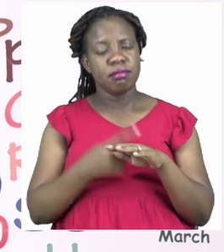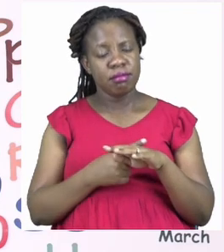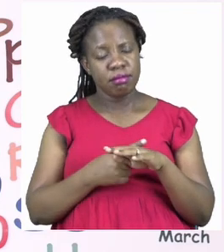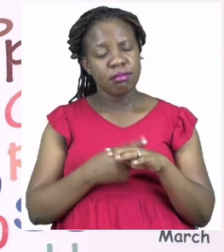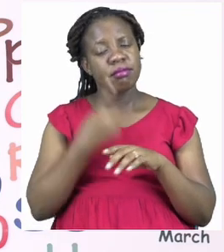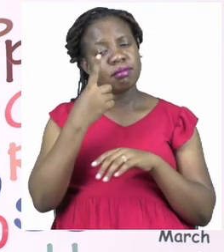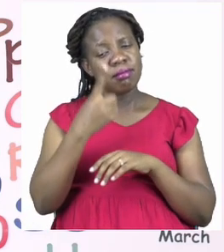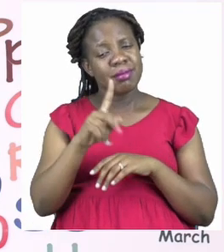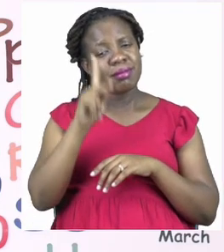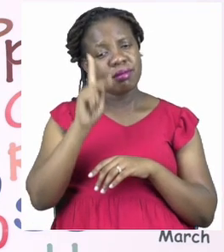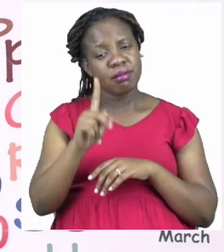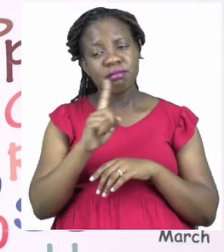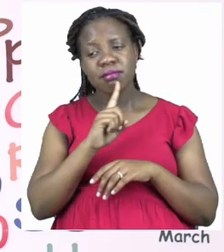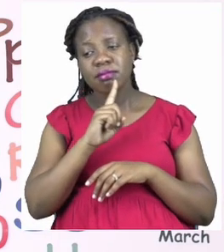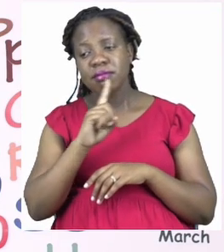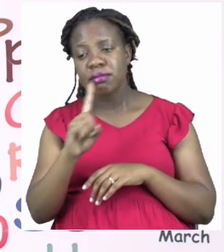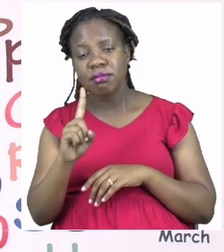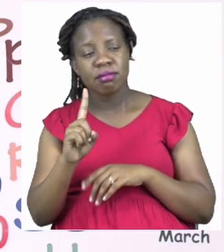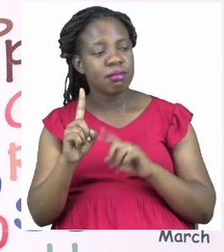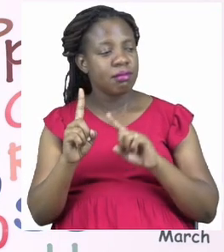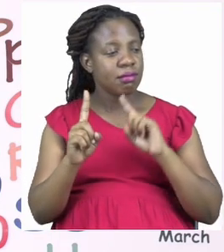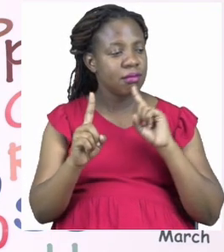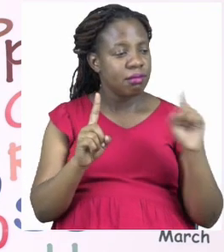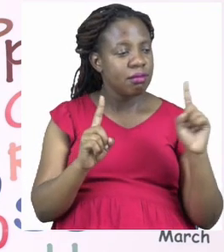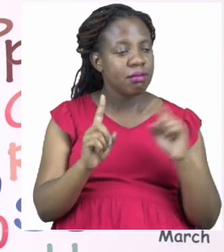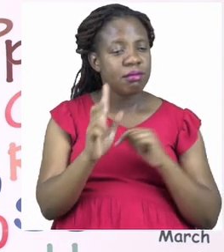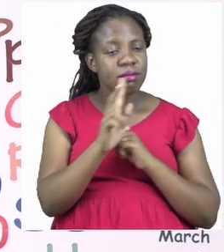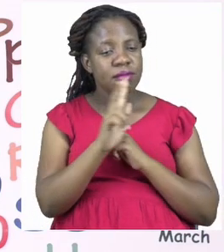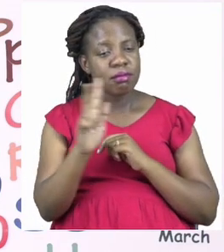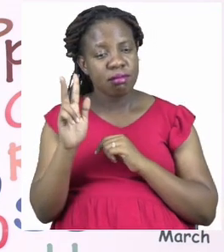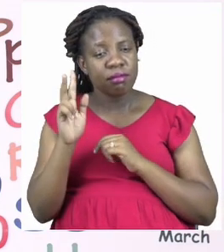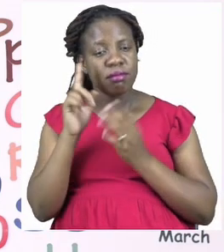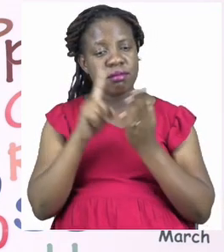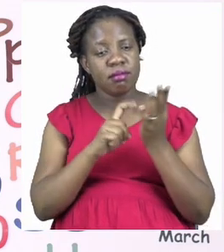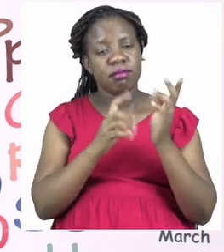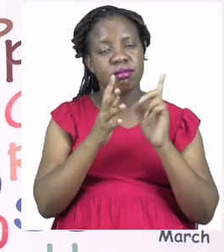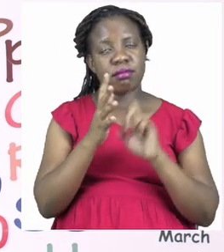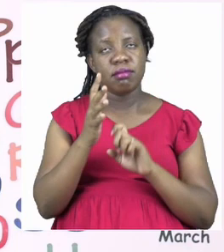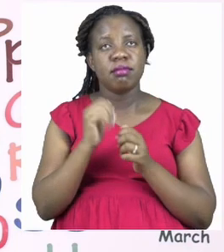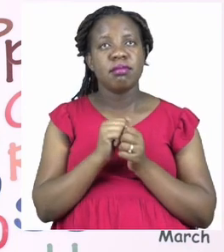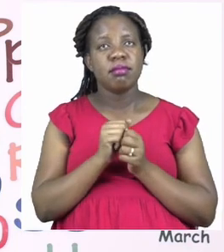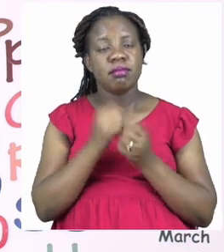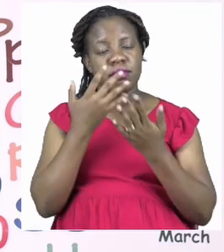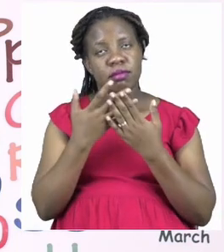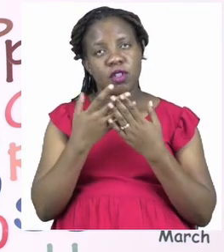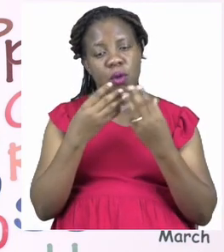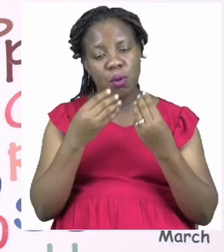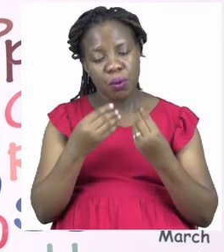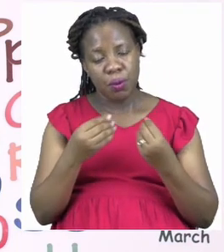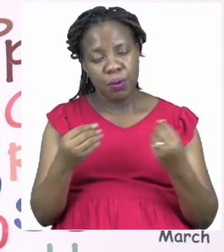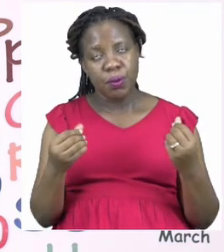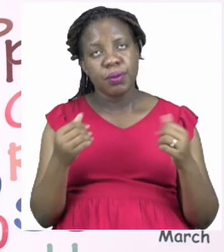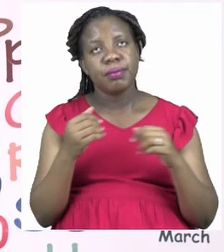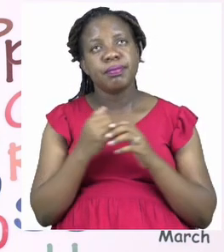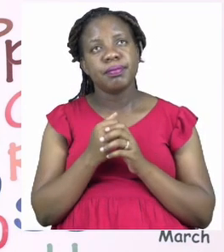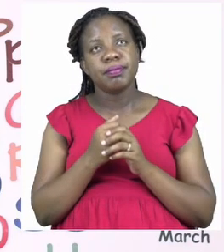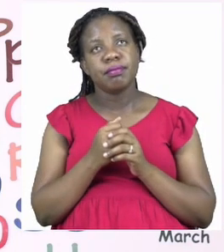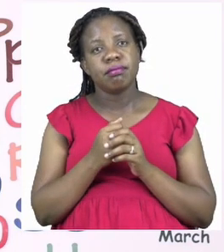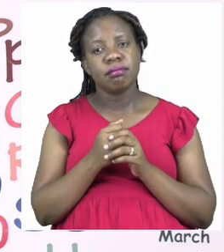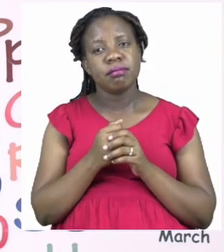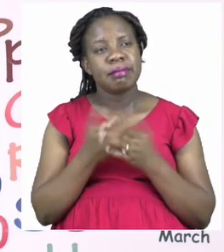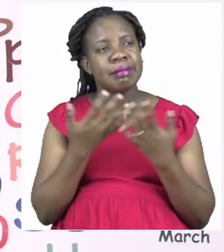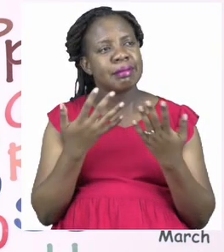to sanitize as well. Make sure your hands are dry before you touch anything else. I wonder where my friend Sashi